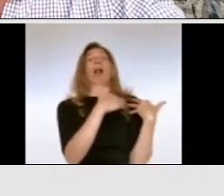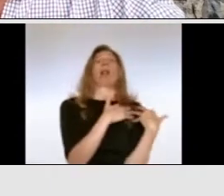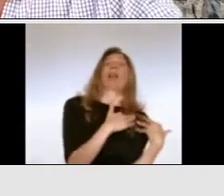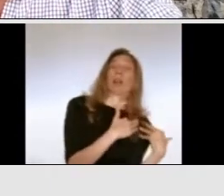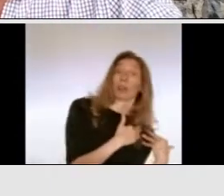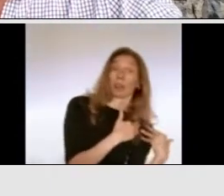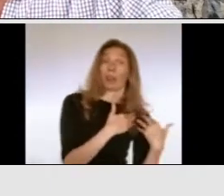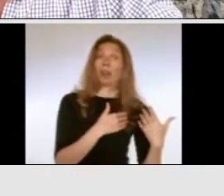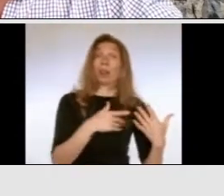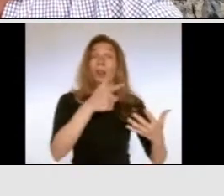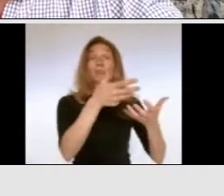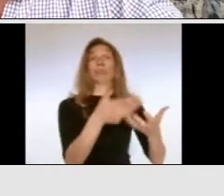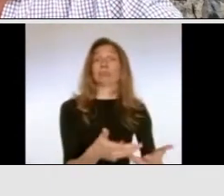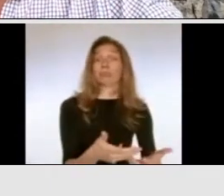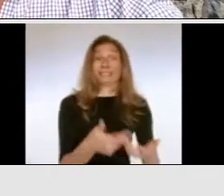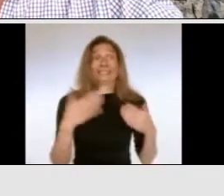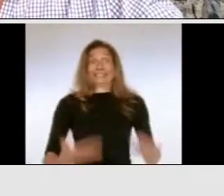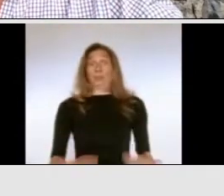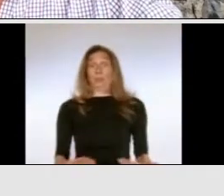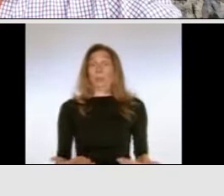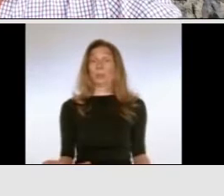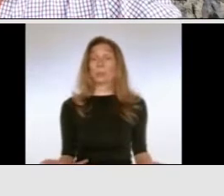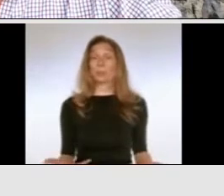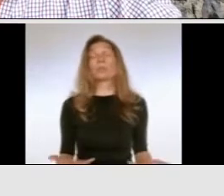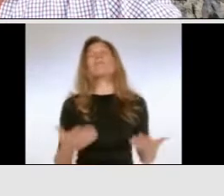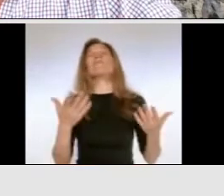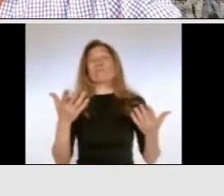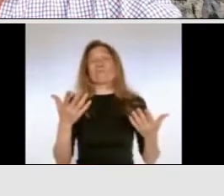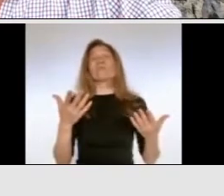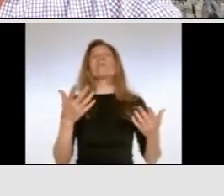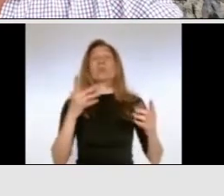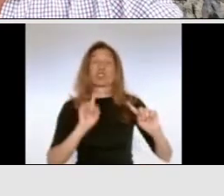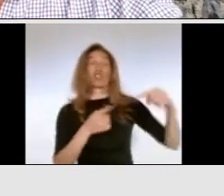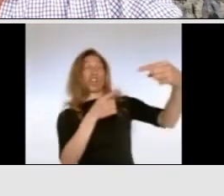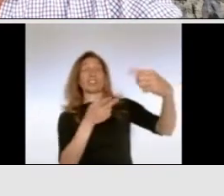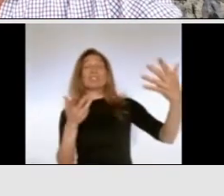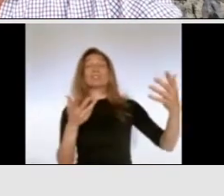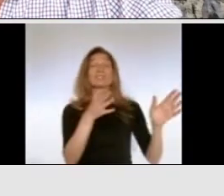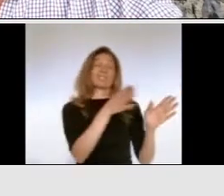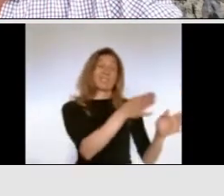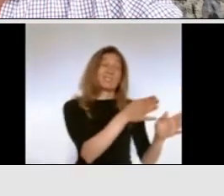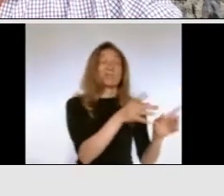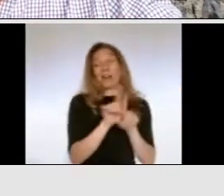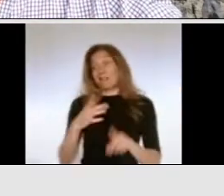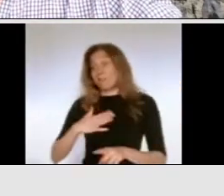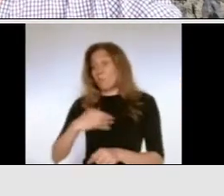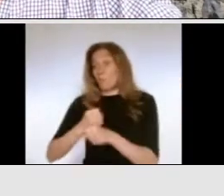It is happening, of course. And as I've mentioned, it's a challenge for progressing our